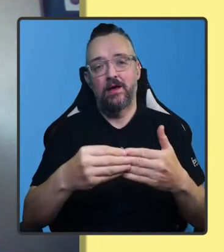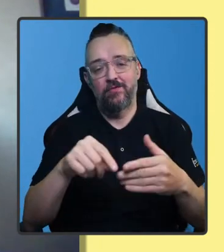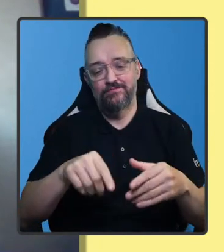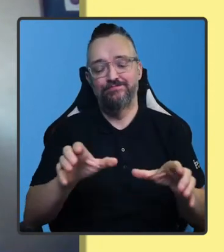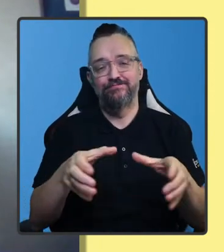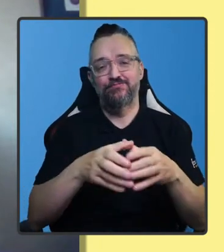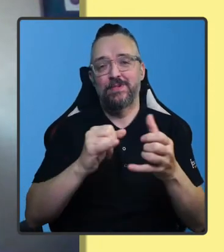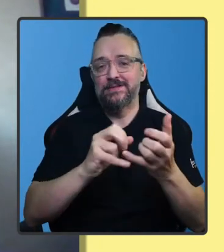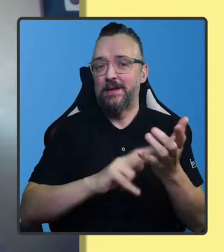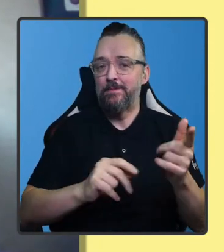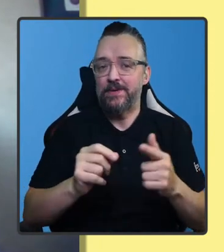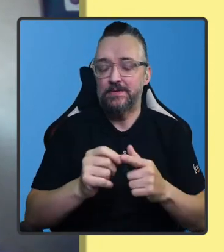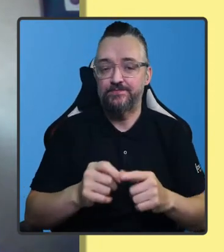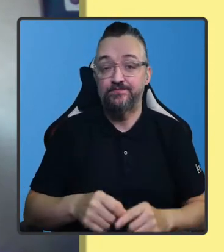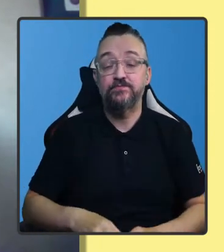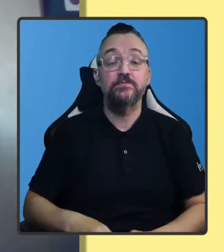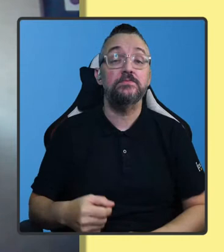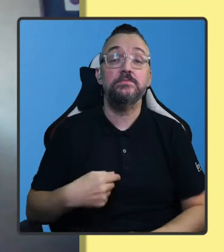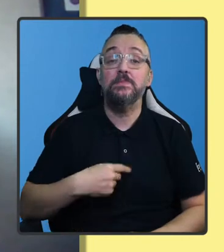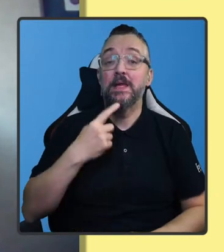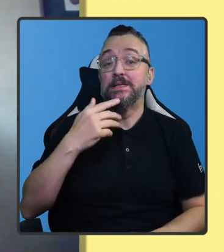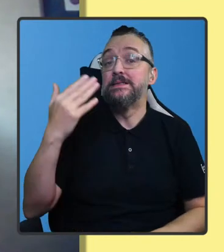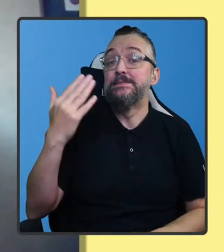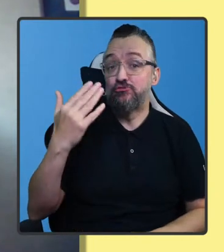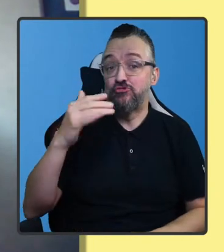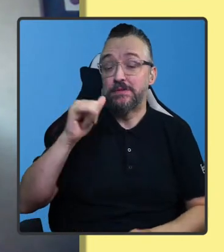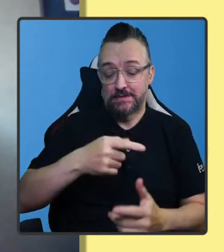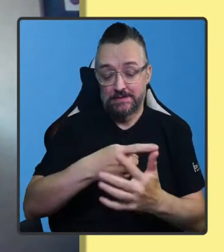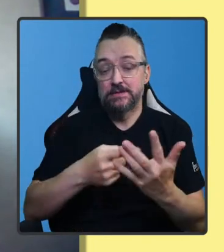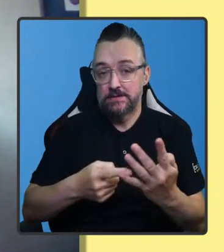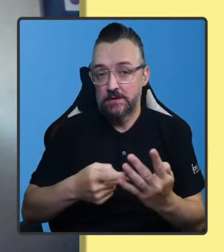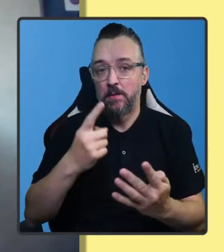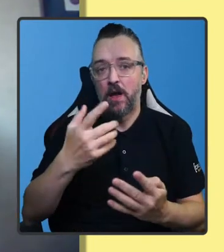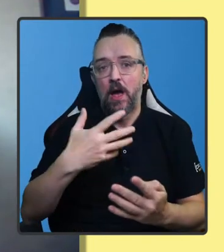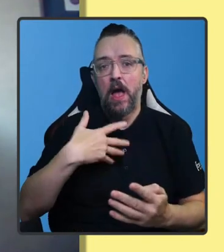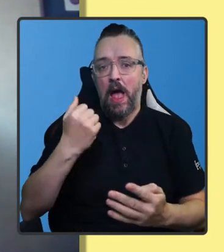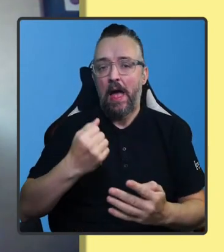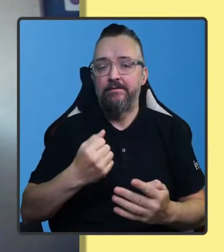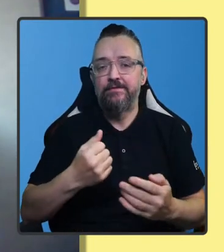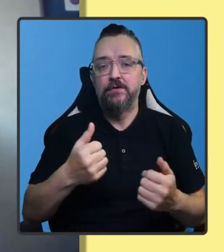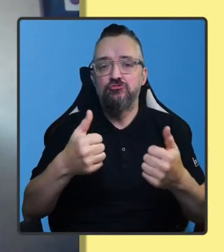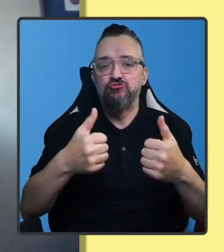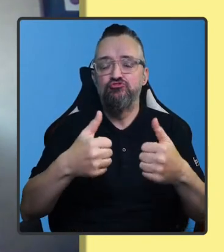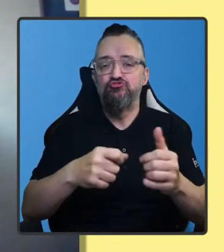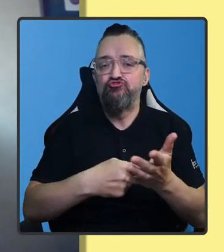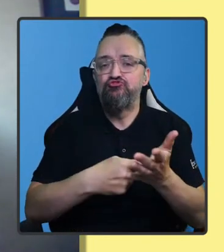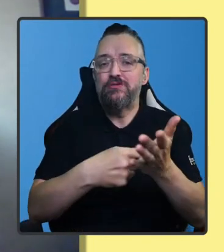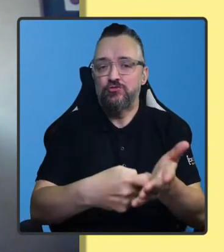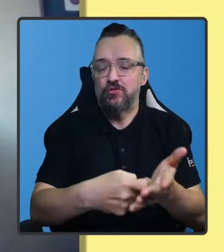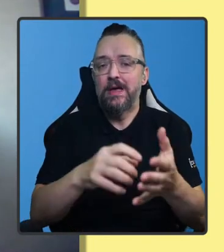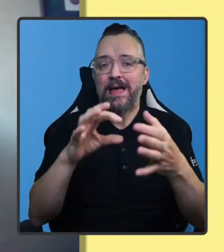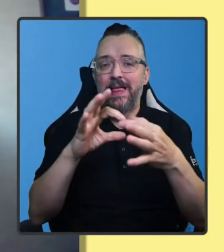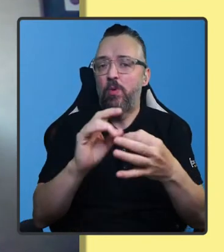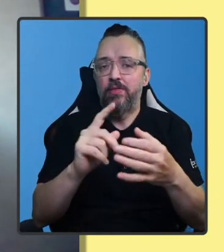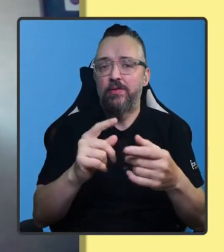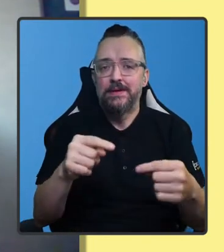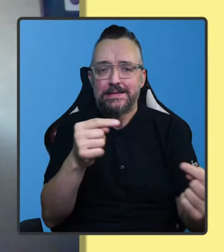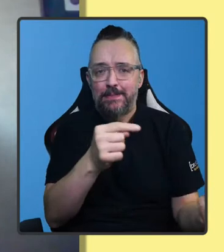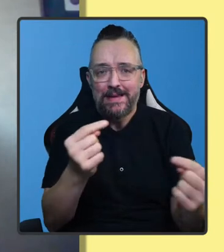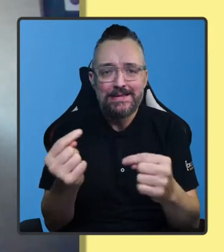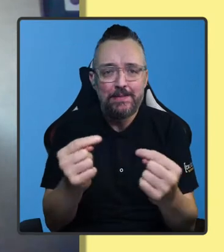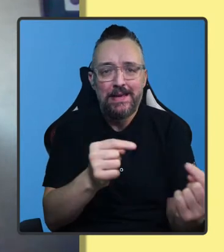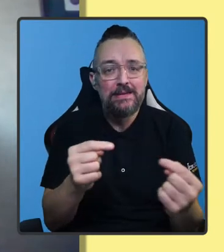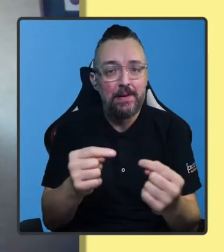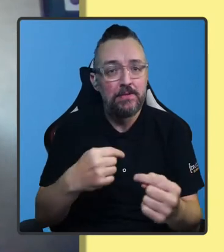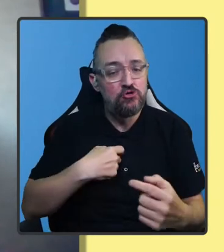As well as speeches, our agenda is packed full of resolutions for debate, and I'll be looking forward to much lively discussion across these next